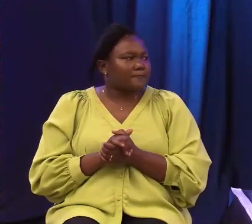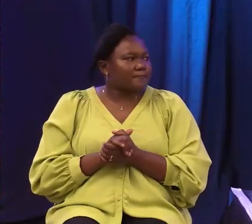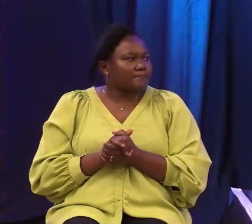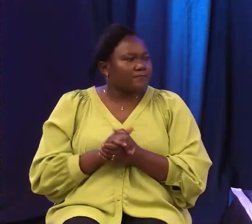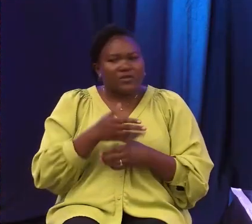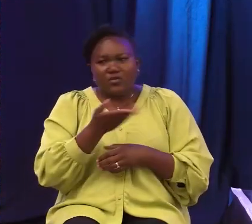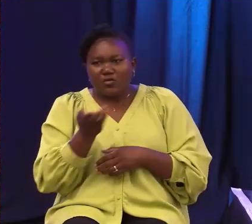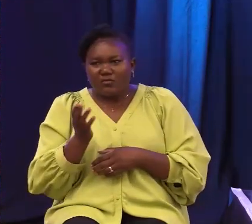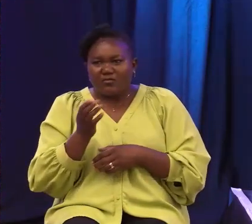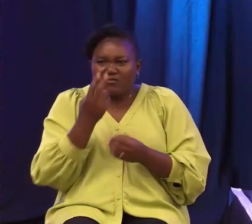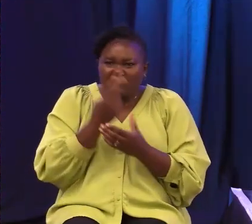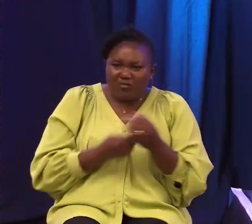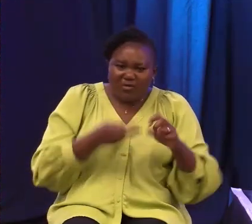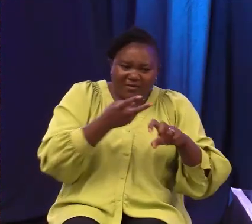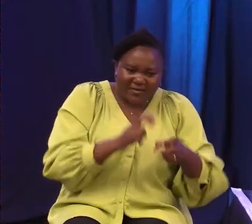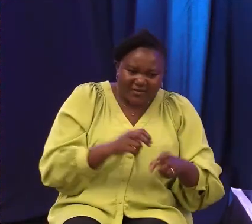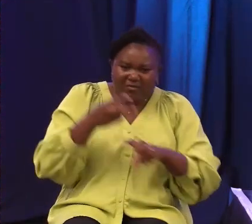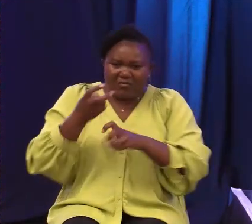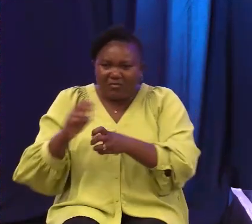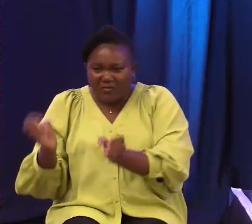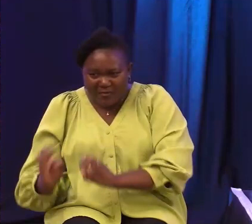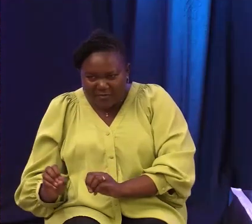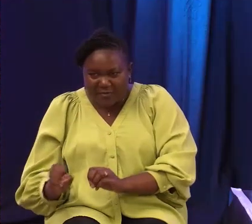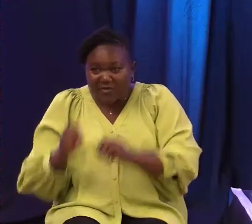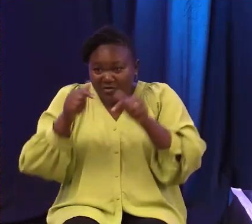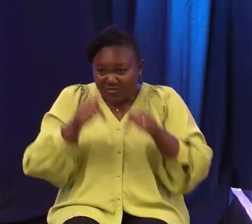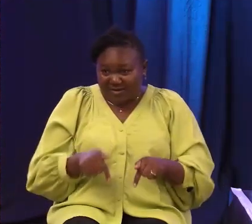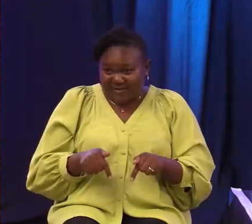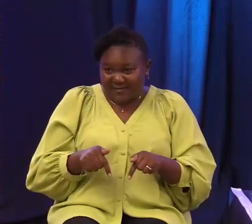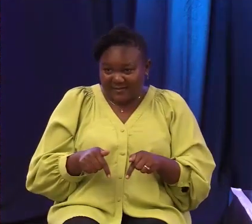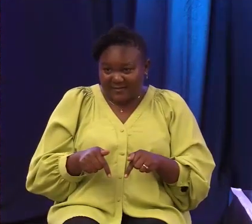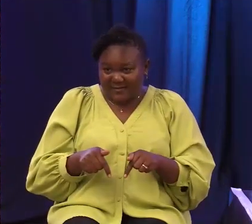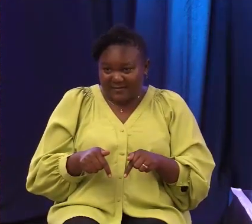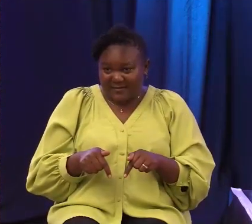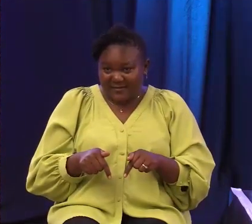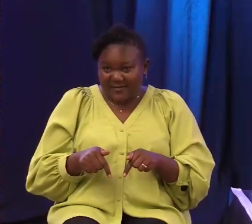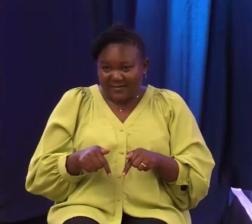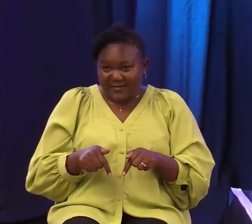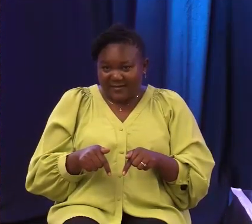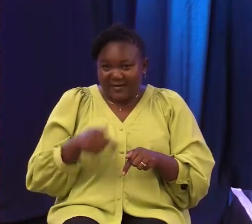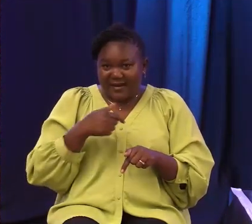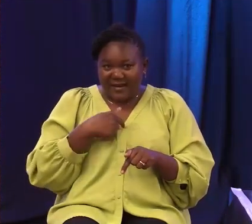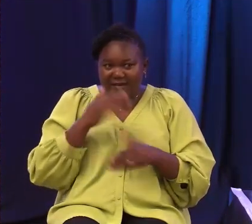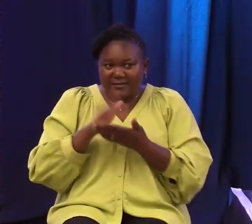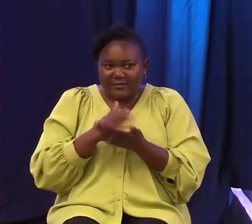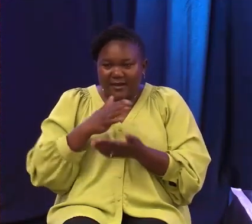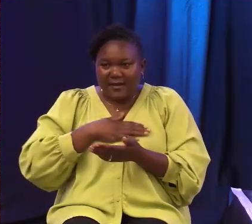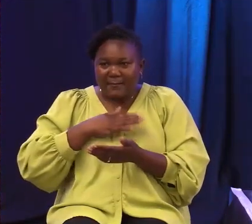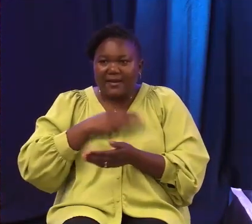both able and disabled. Today, I share my story.